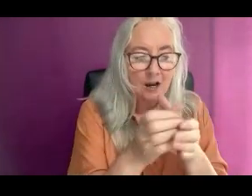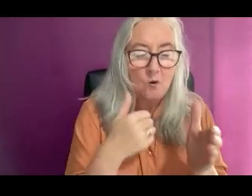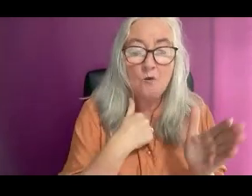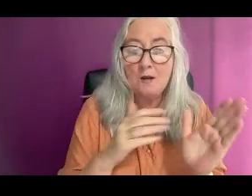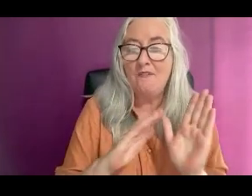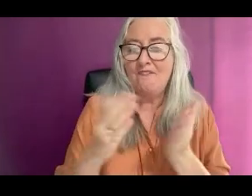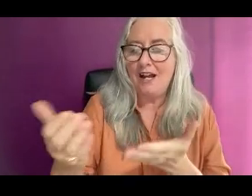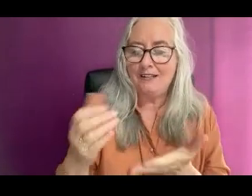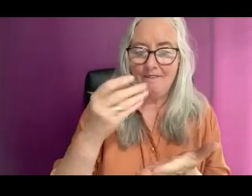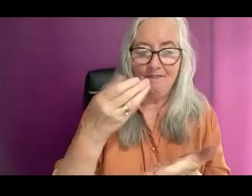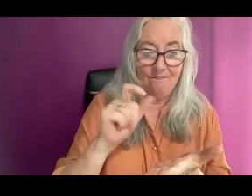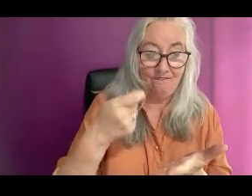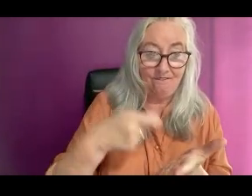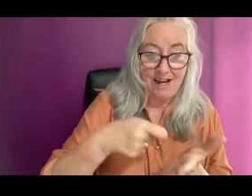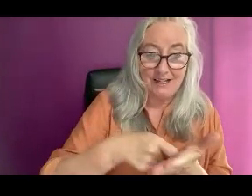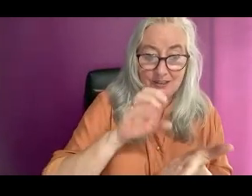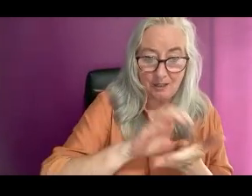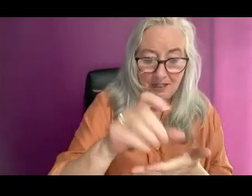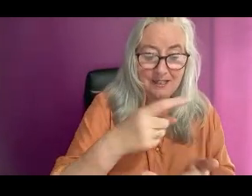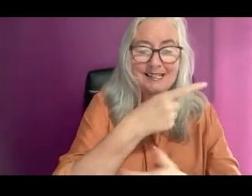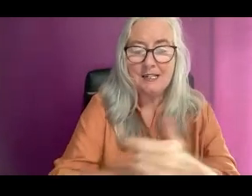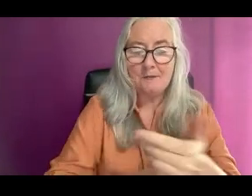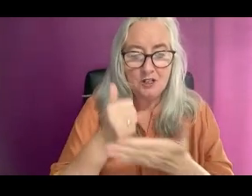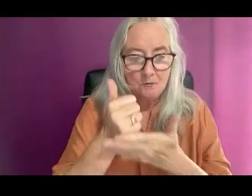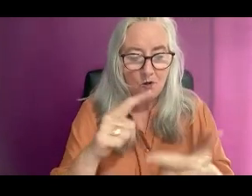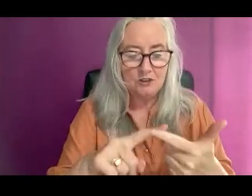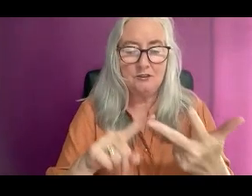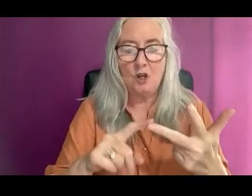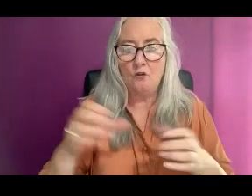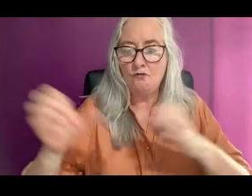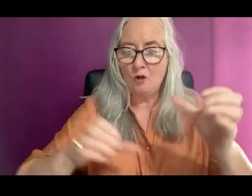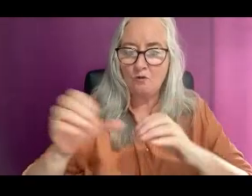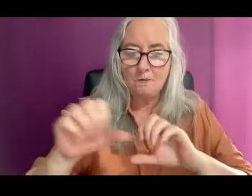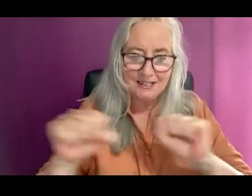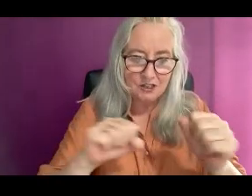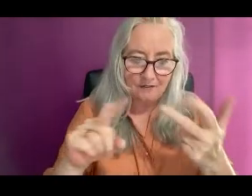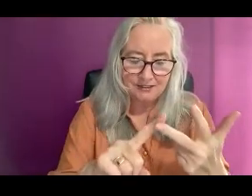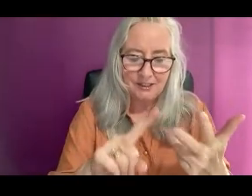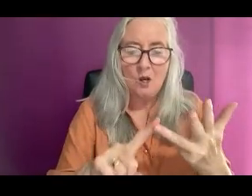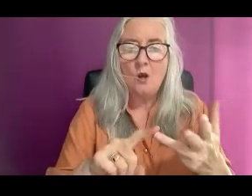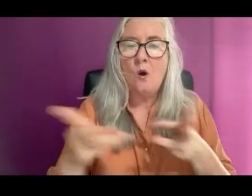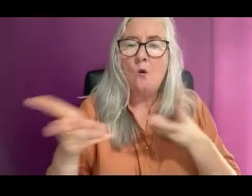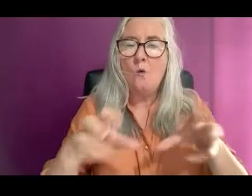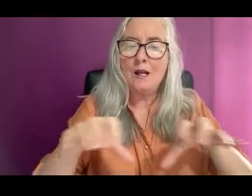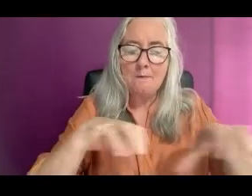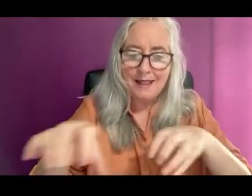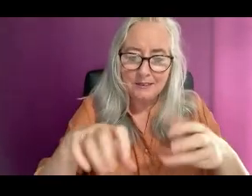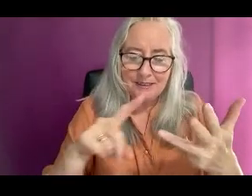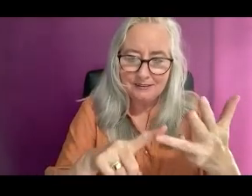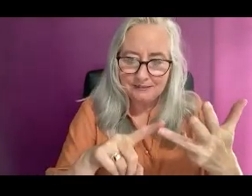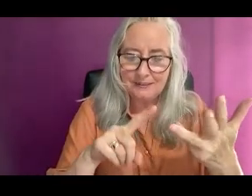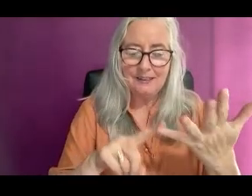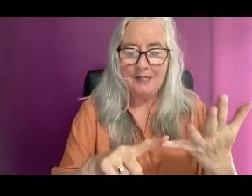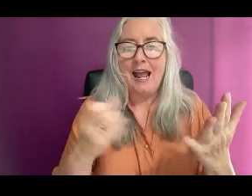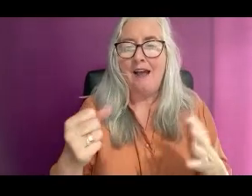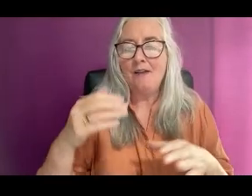subsidies, disability supports, recruitment services, work placements, and we have the